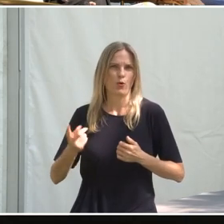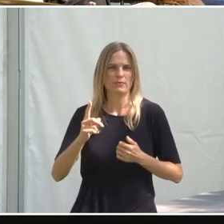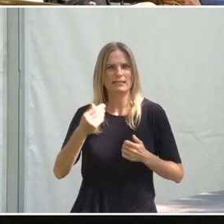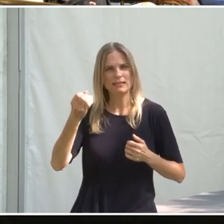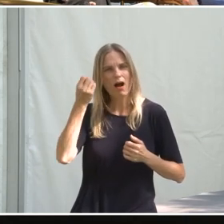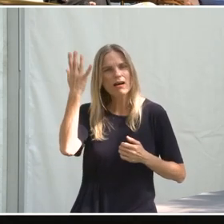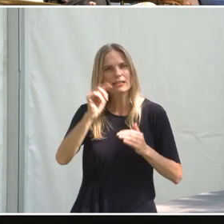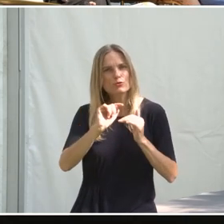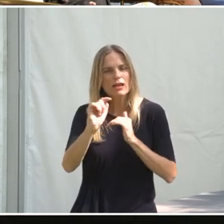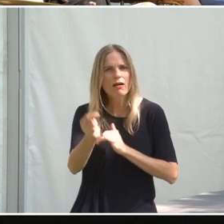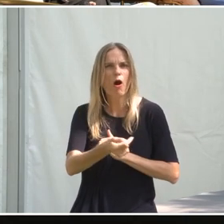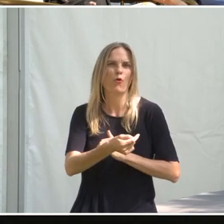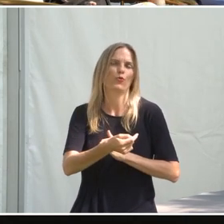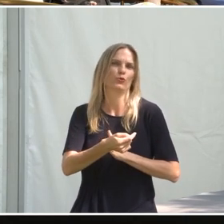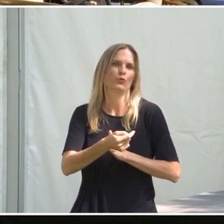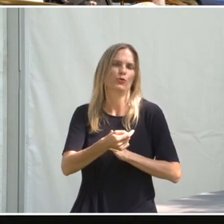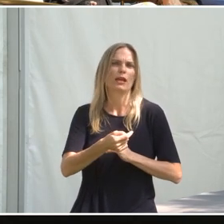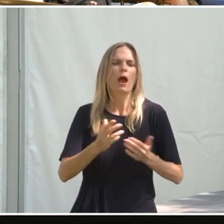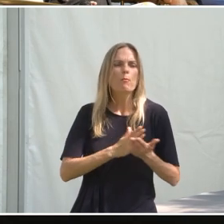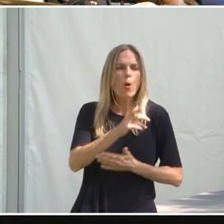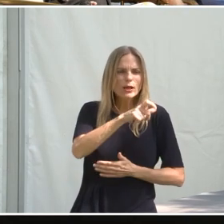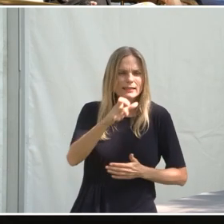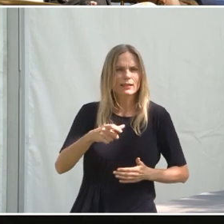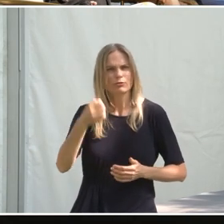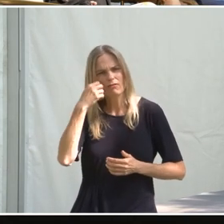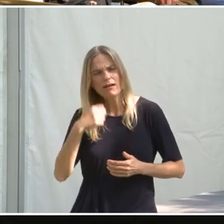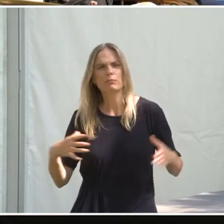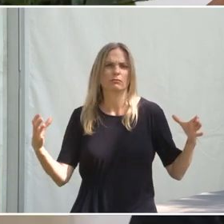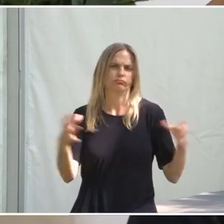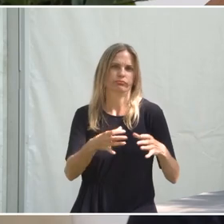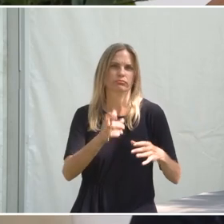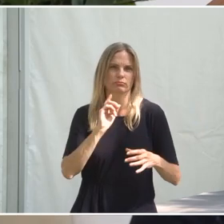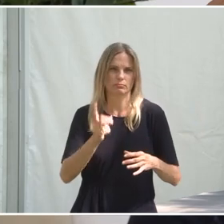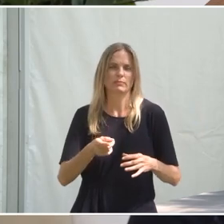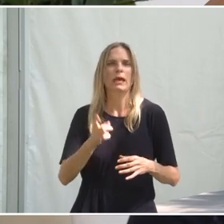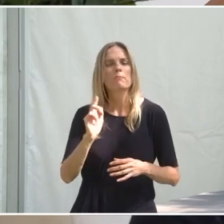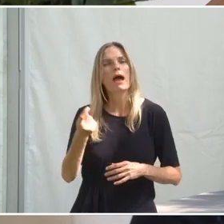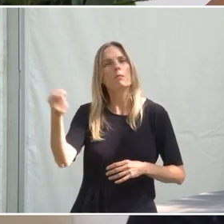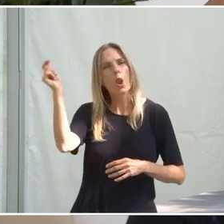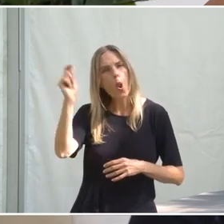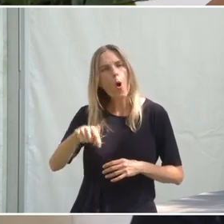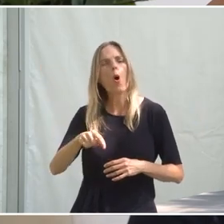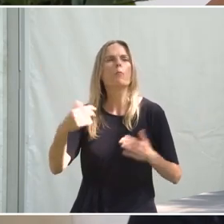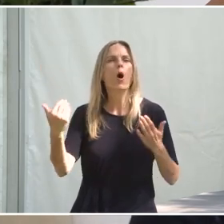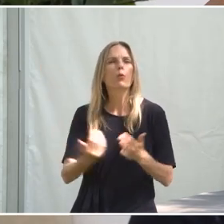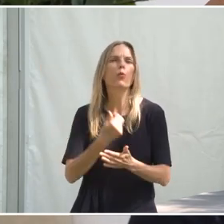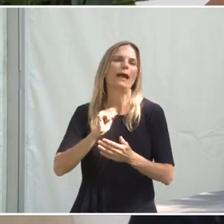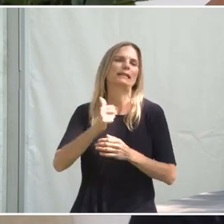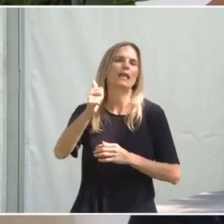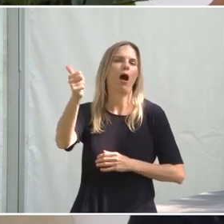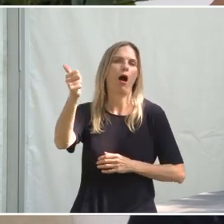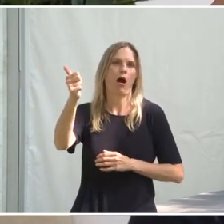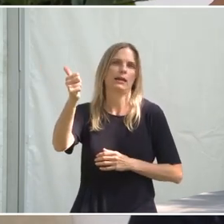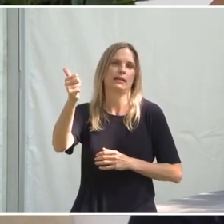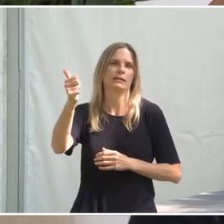in conversations with our parents, with politicians. We need to be able to create alternative ideals, nuanced ideals around